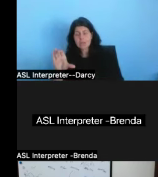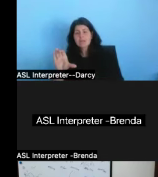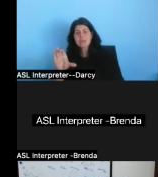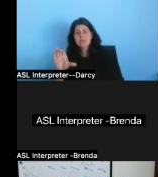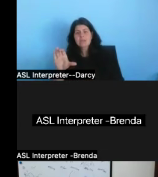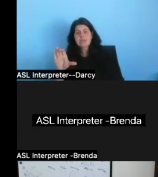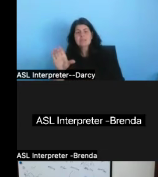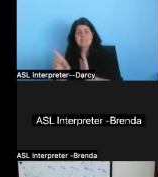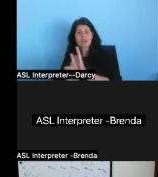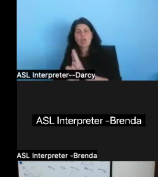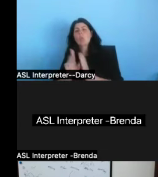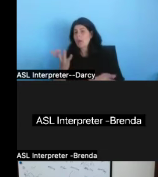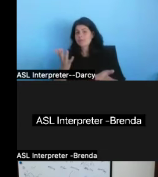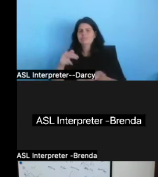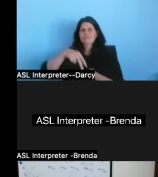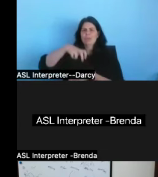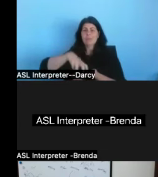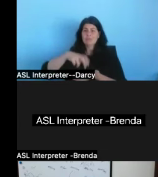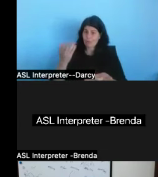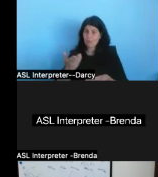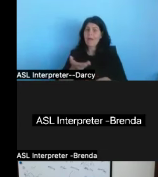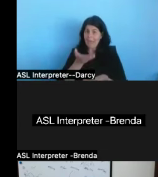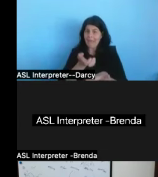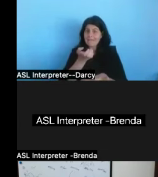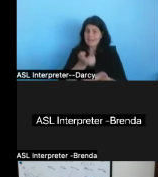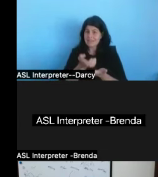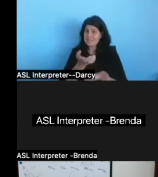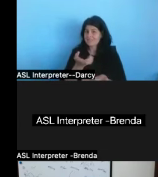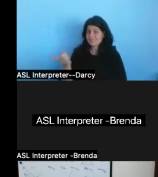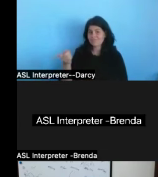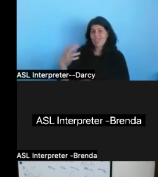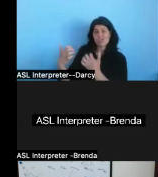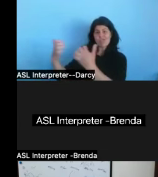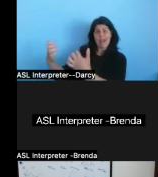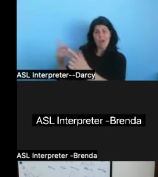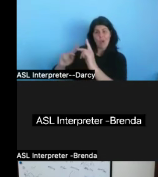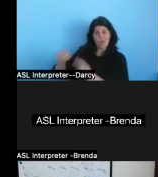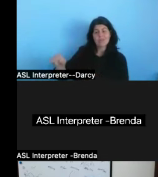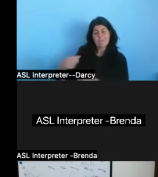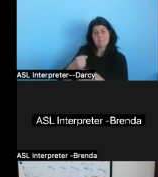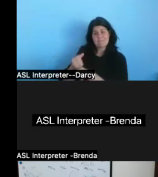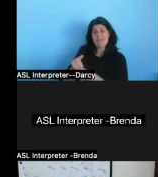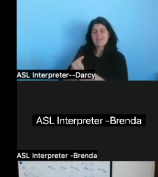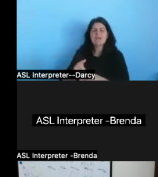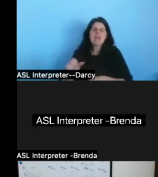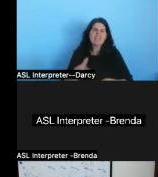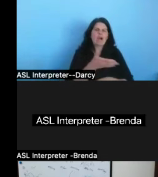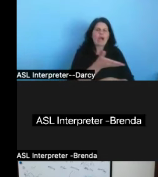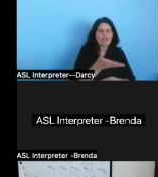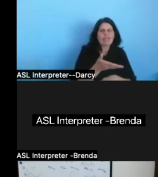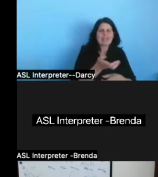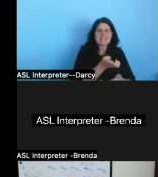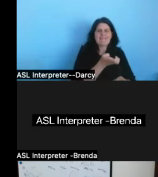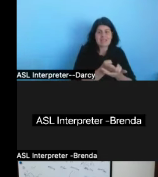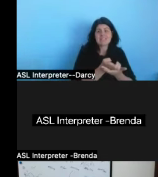know, pretty good evidence that it is actually the crowd that creates that signal. And we have a few other lines of evidence that back that up as